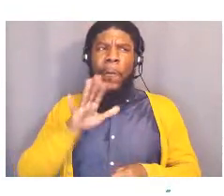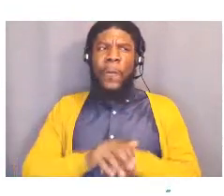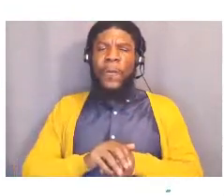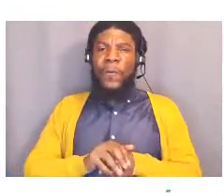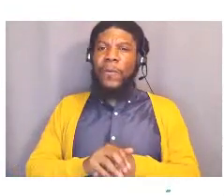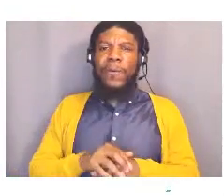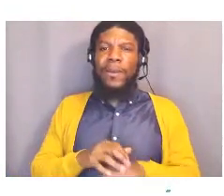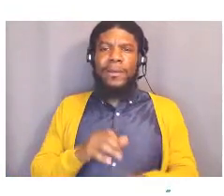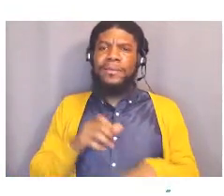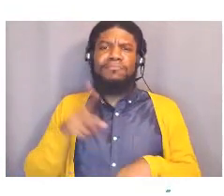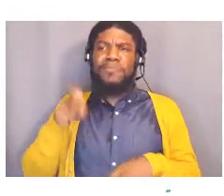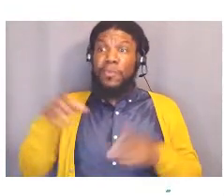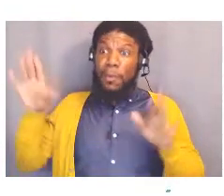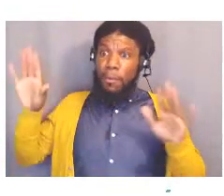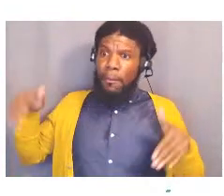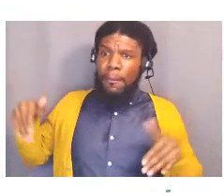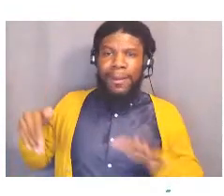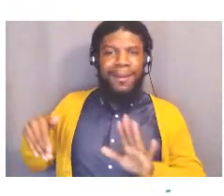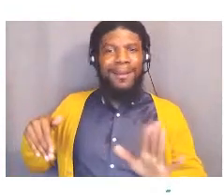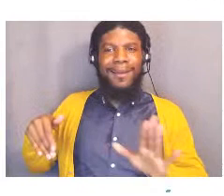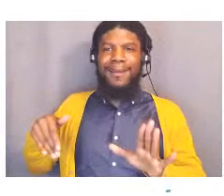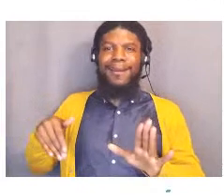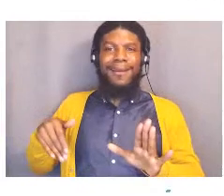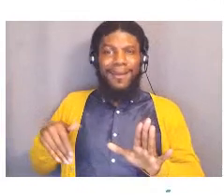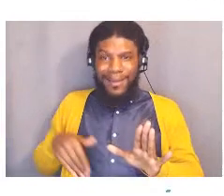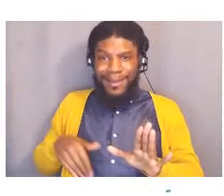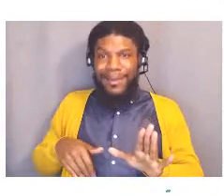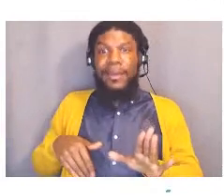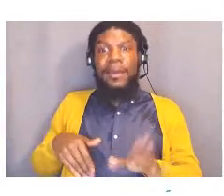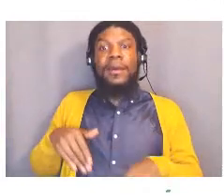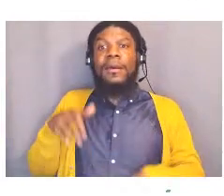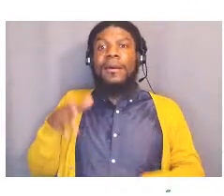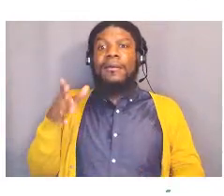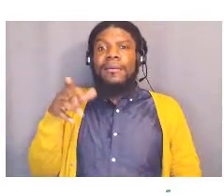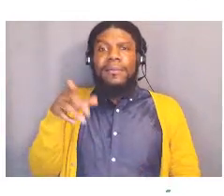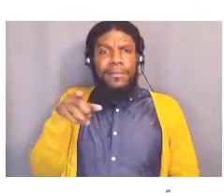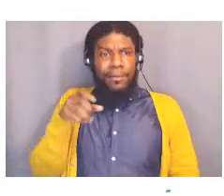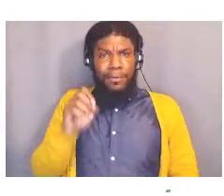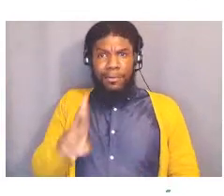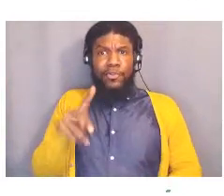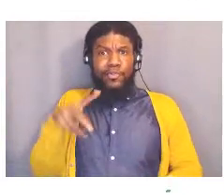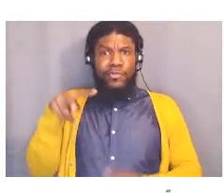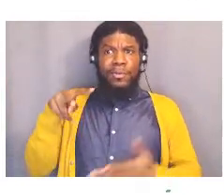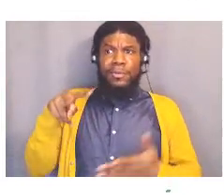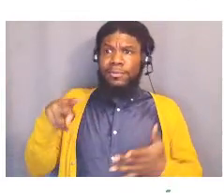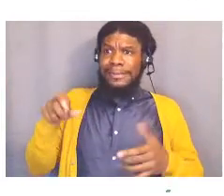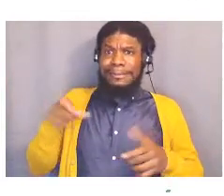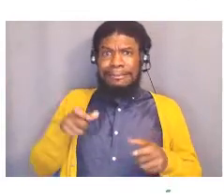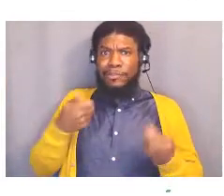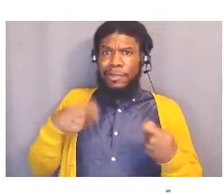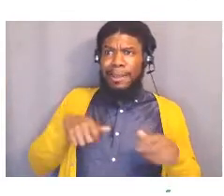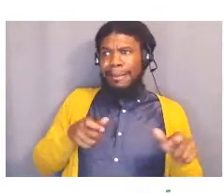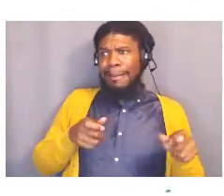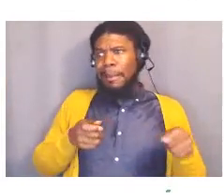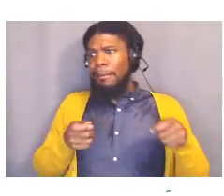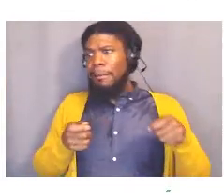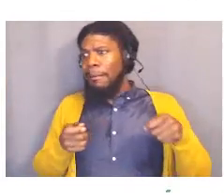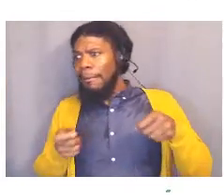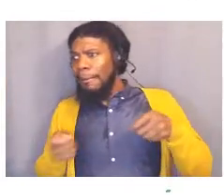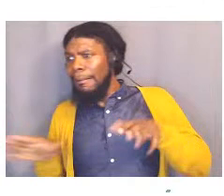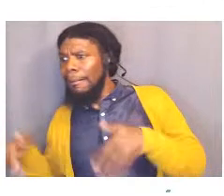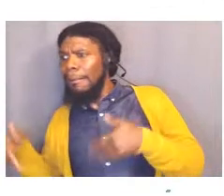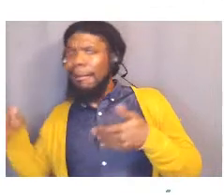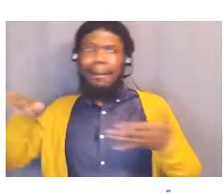in diving. What's the use of your jiving? Just straighten up and fly